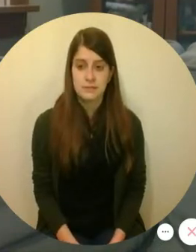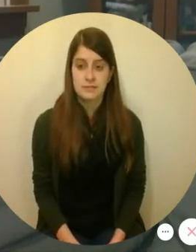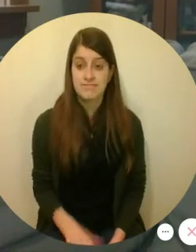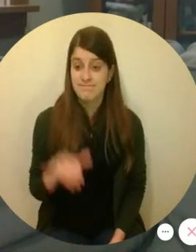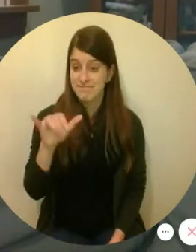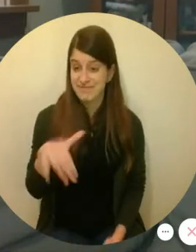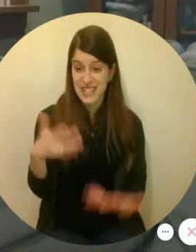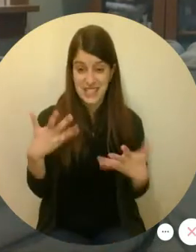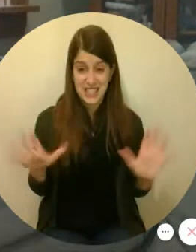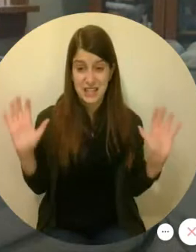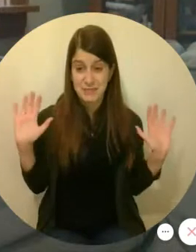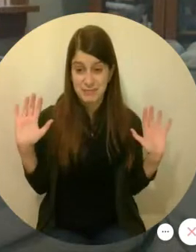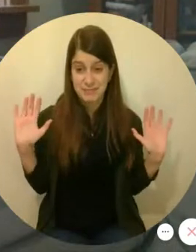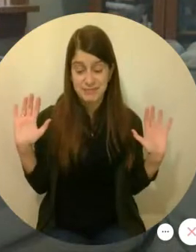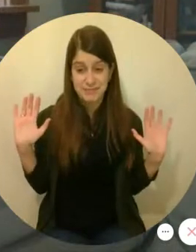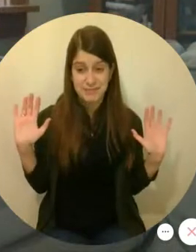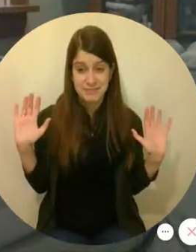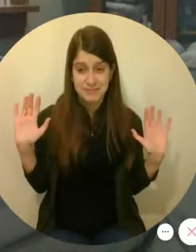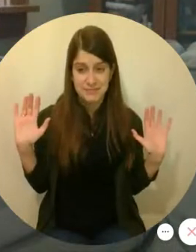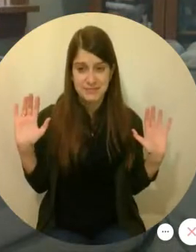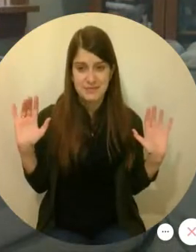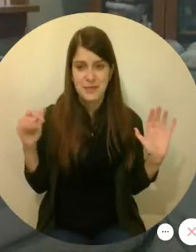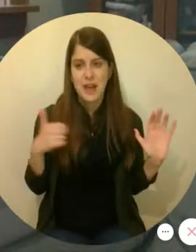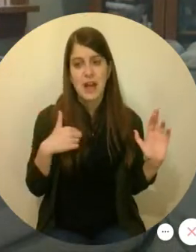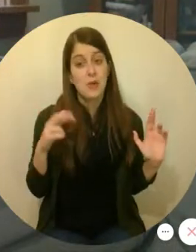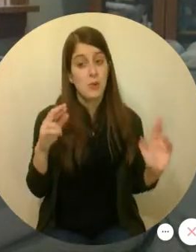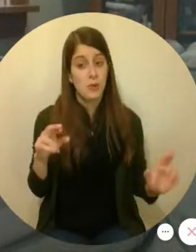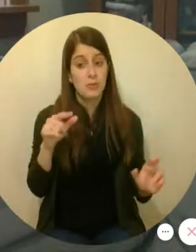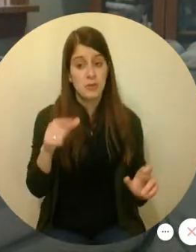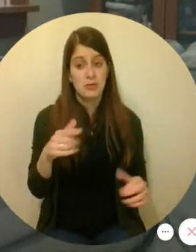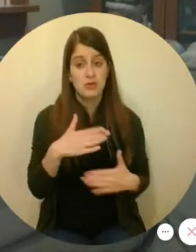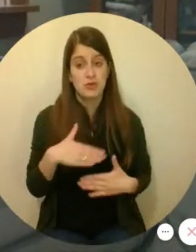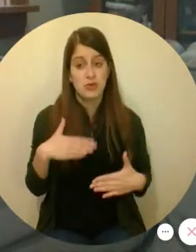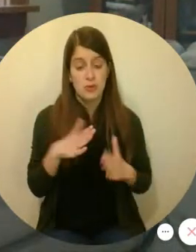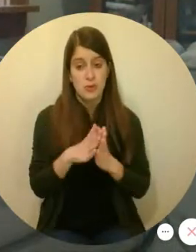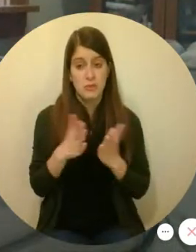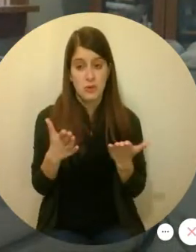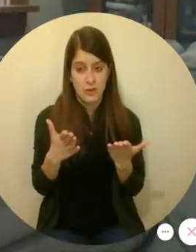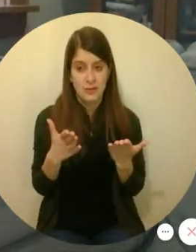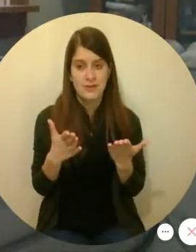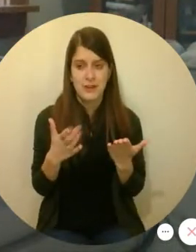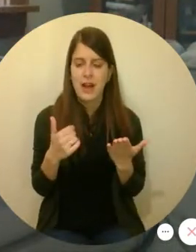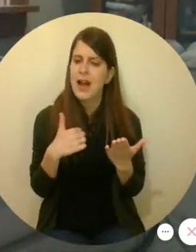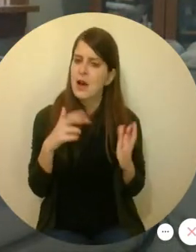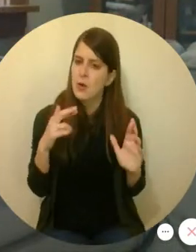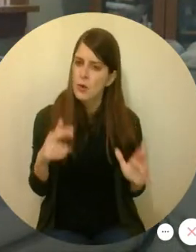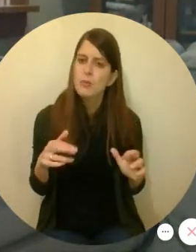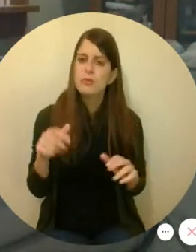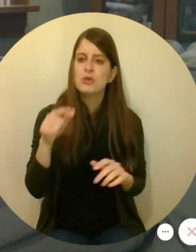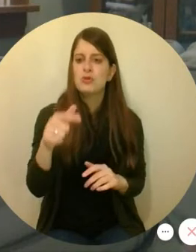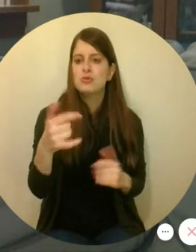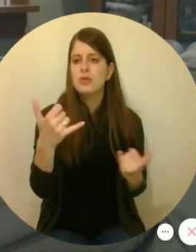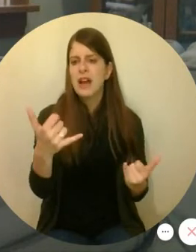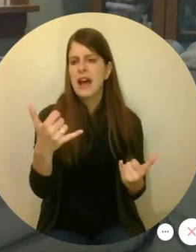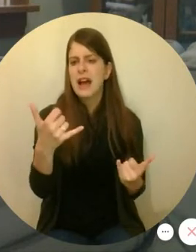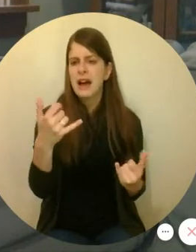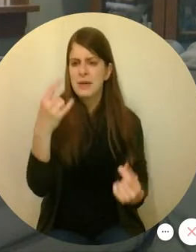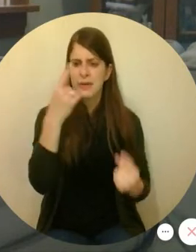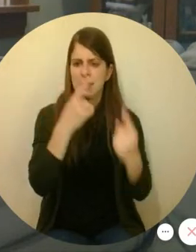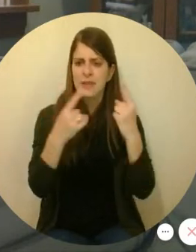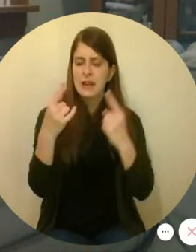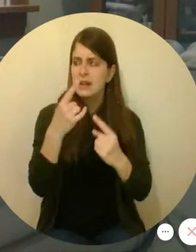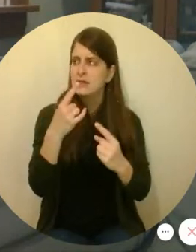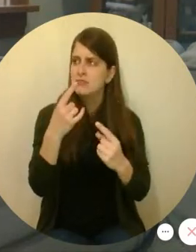And that's the end of our story. I hope you enjoyed this book. I hope it actually helps spark some